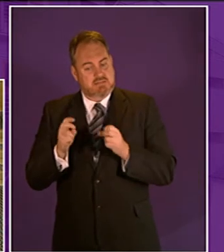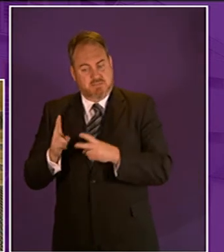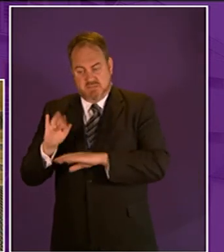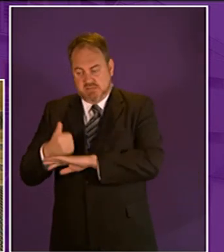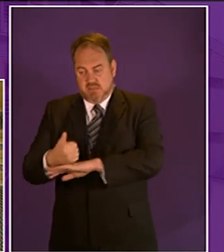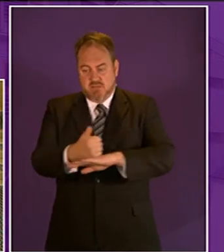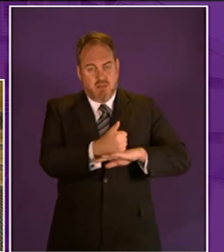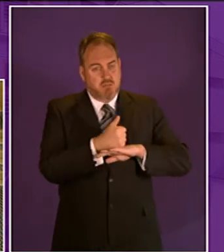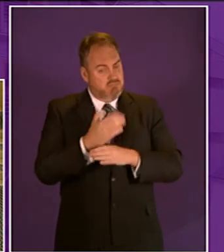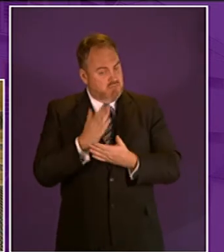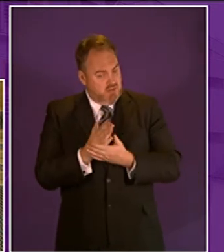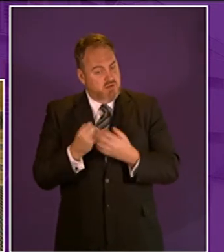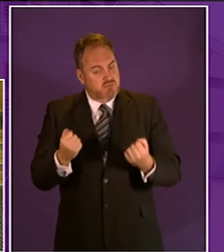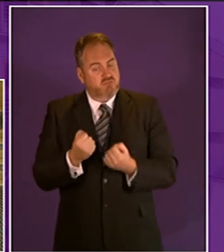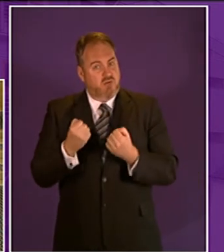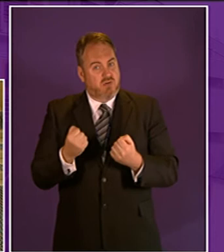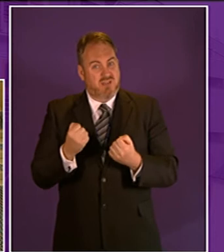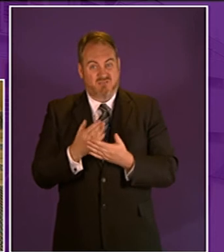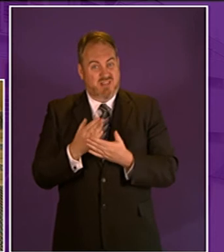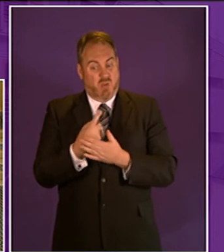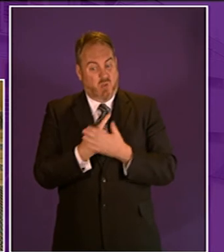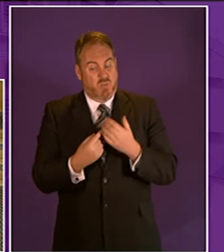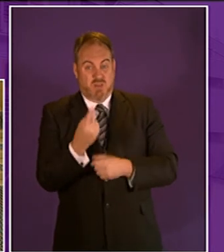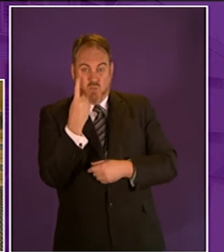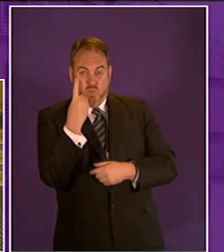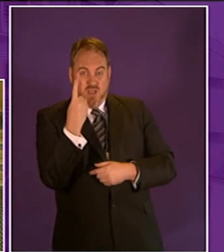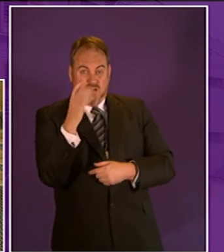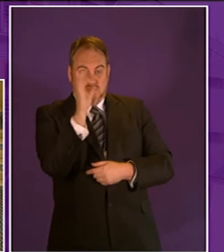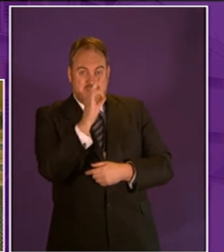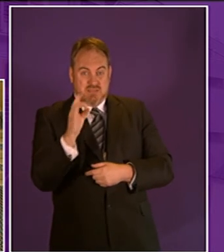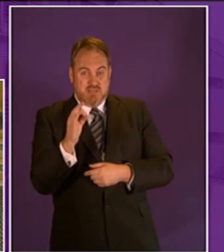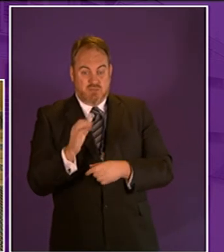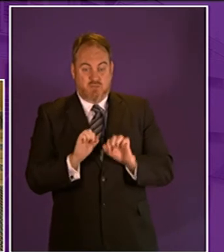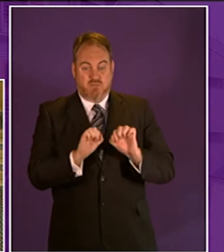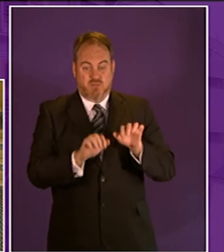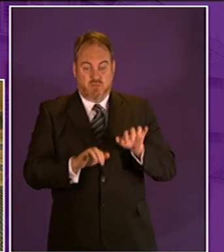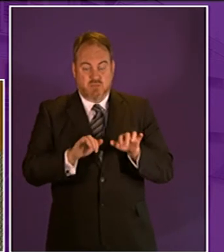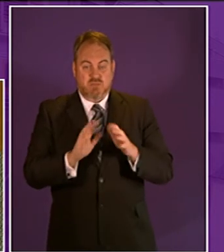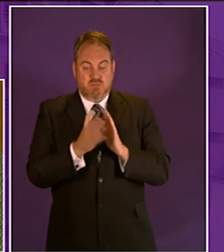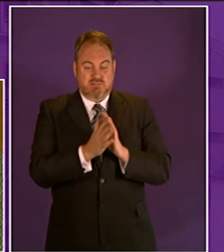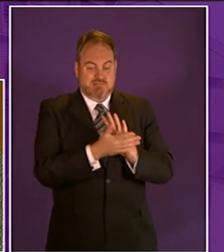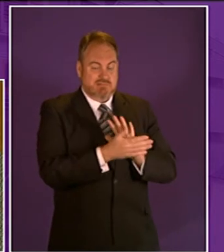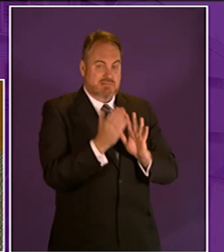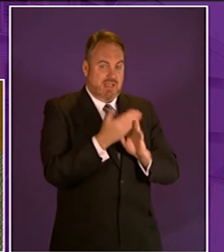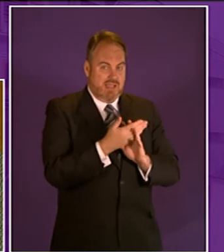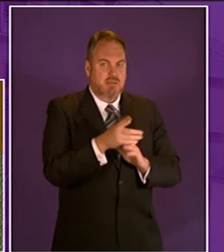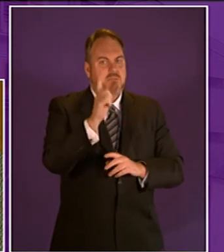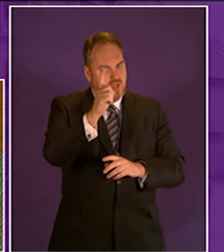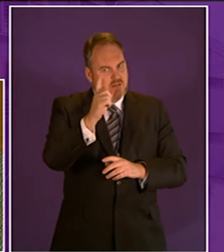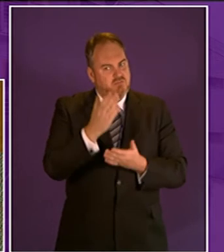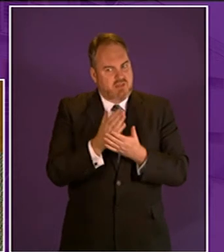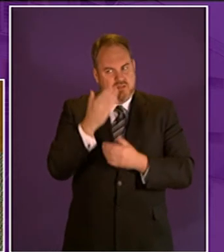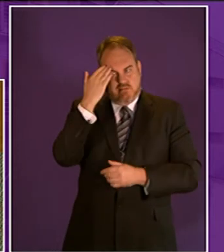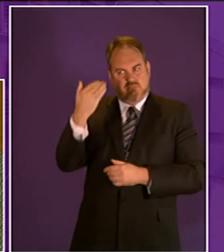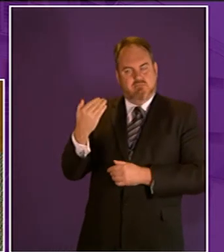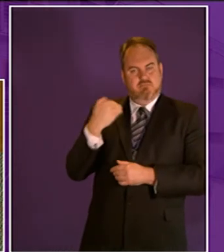said already, that less than 1% of devices were affected, but in no way complacent. This, I think, is a wake-up call, not just